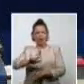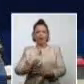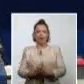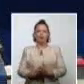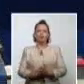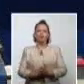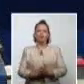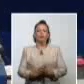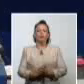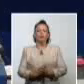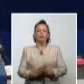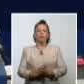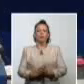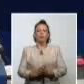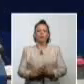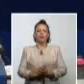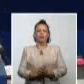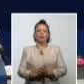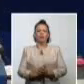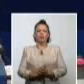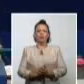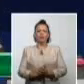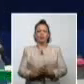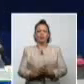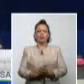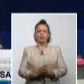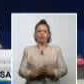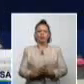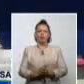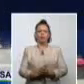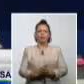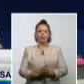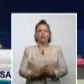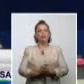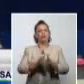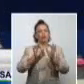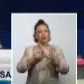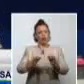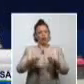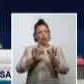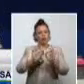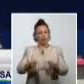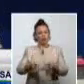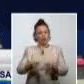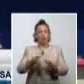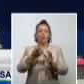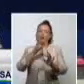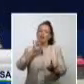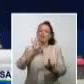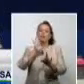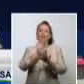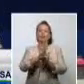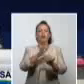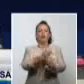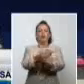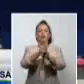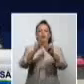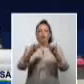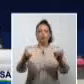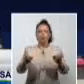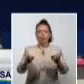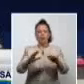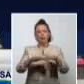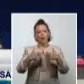Good morning to you and to all those who tune in every morning. As we have been doing lately, we start our briefing